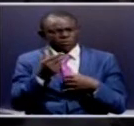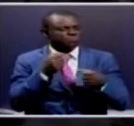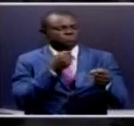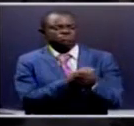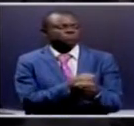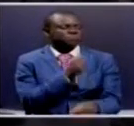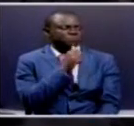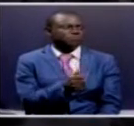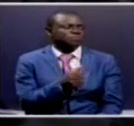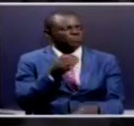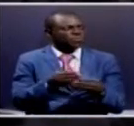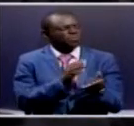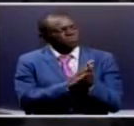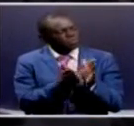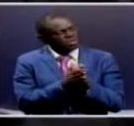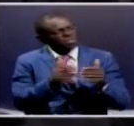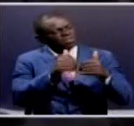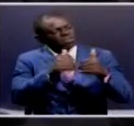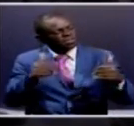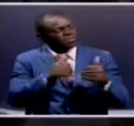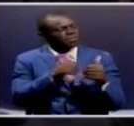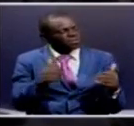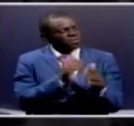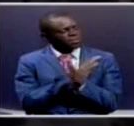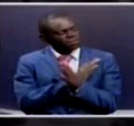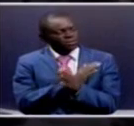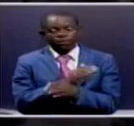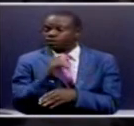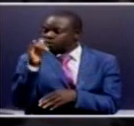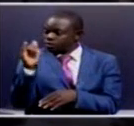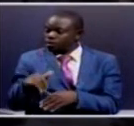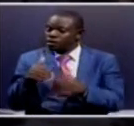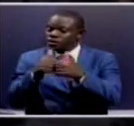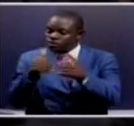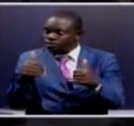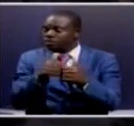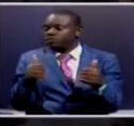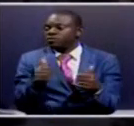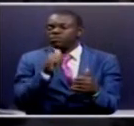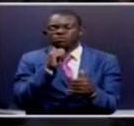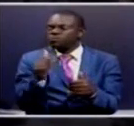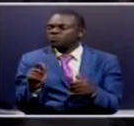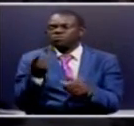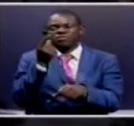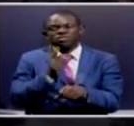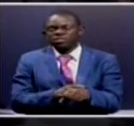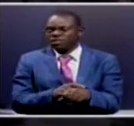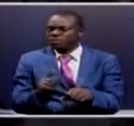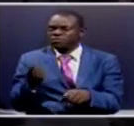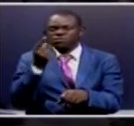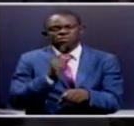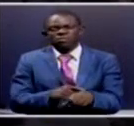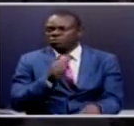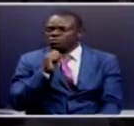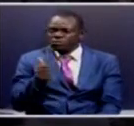But this is not new. This is not new, and for me, coming from my PF days,